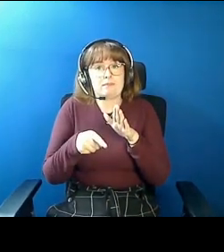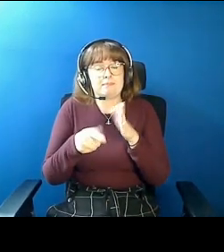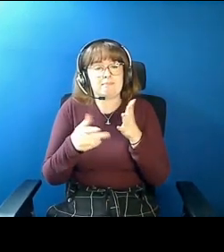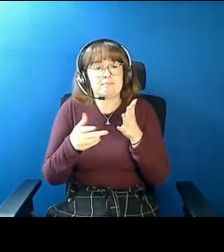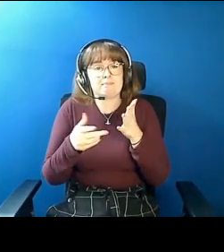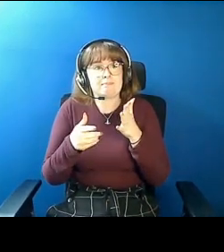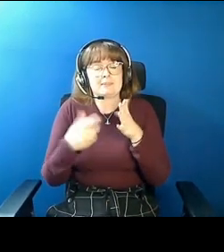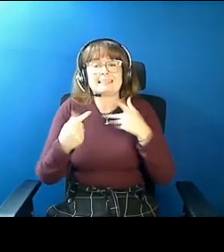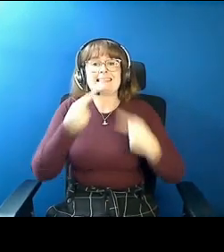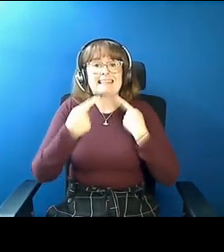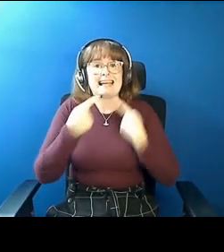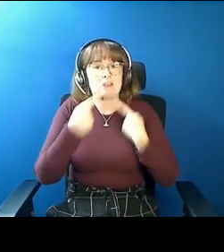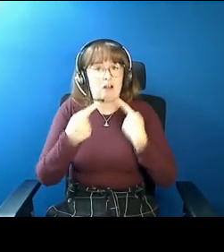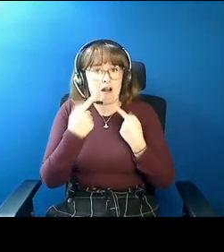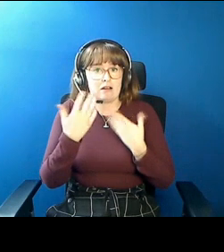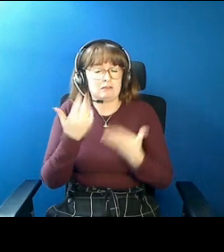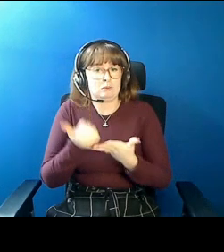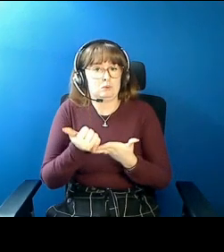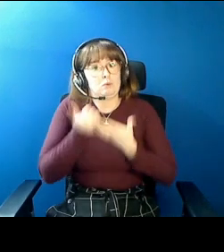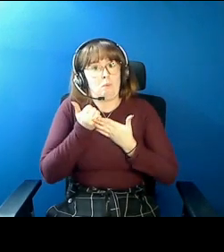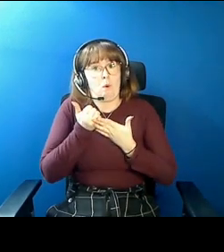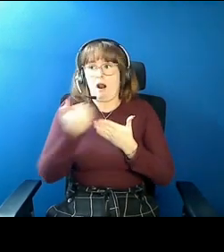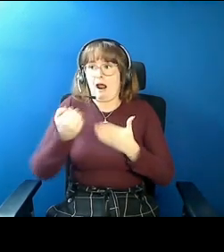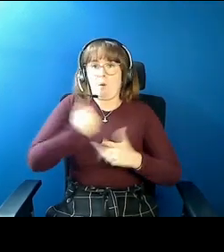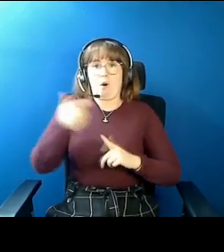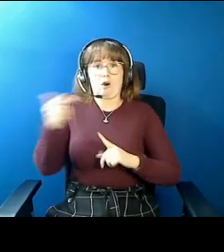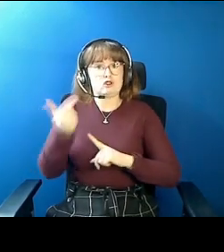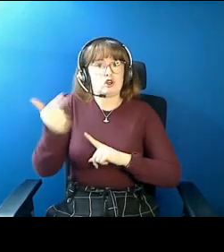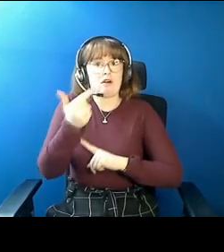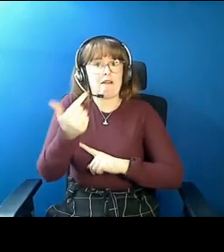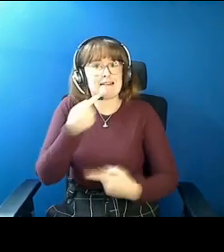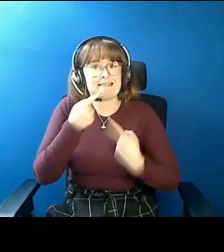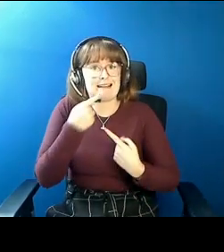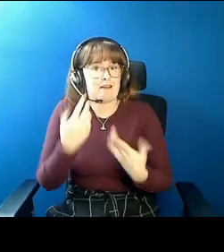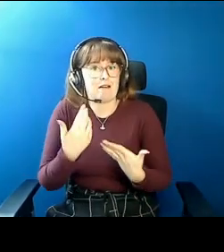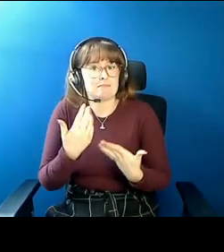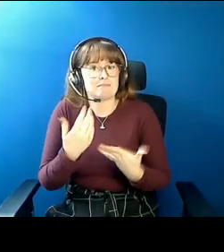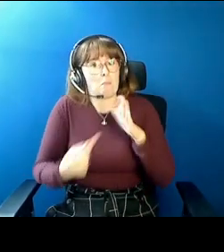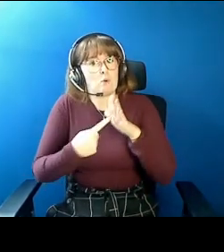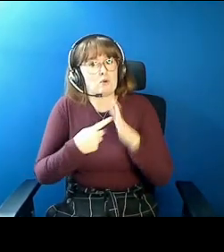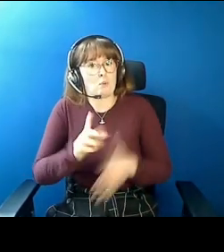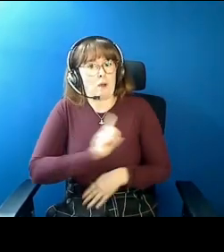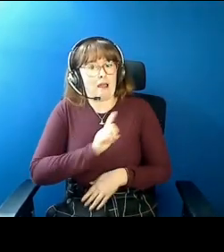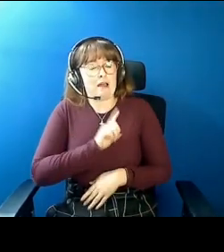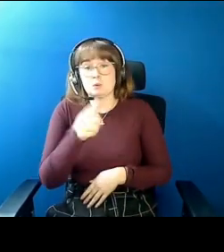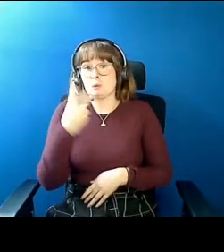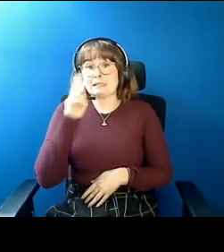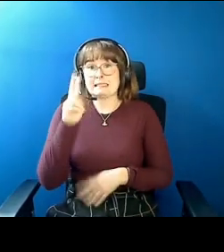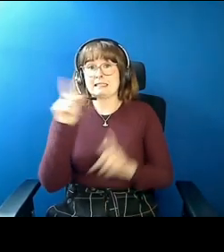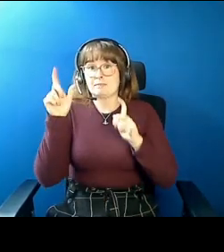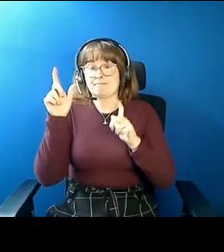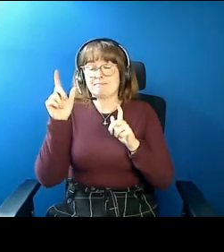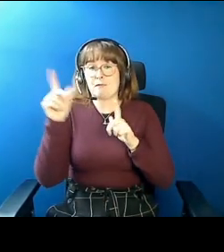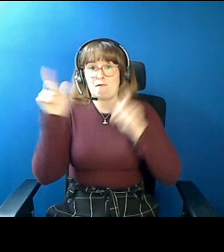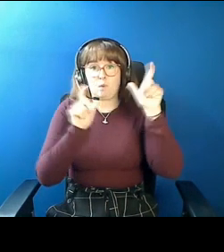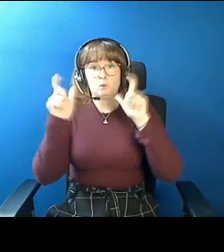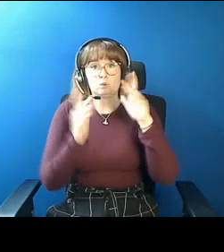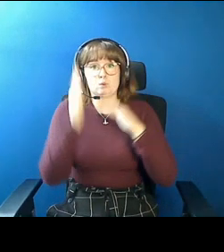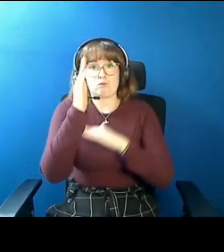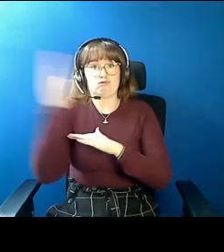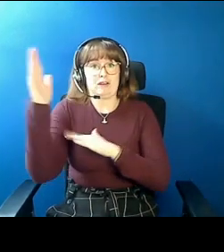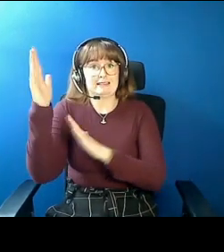data in supporting us on the journey. So just starting out, the colourful image at the top right, if you haven't seen it